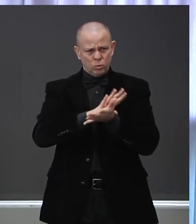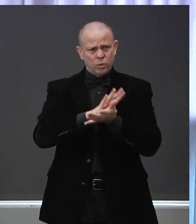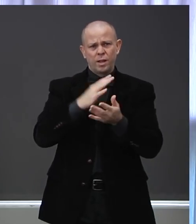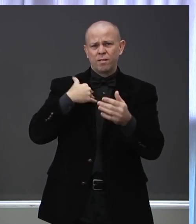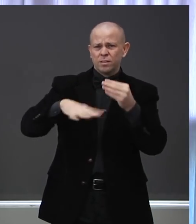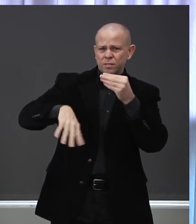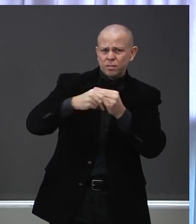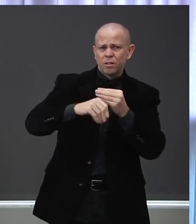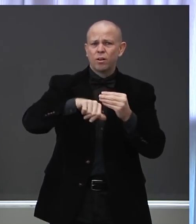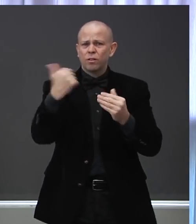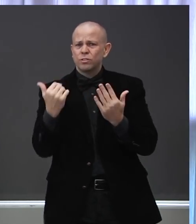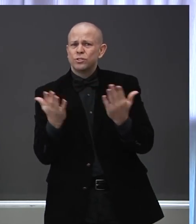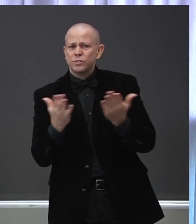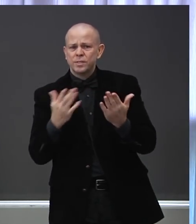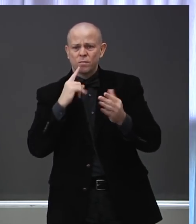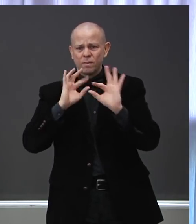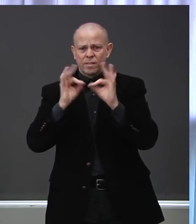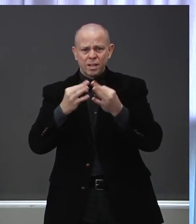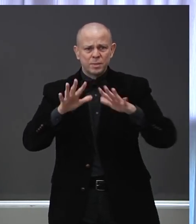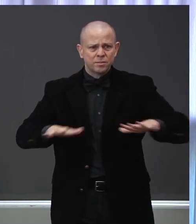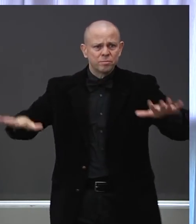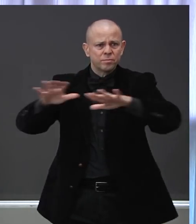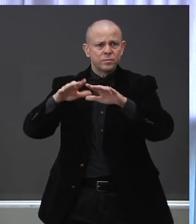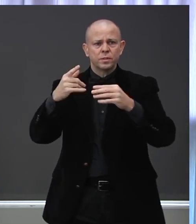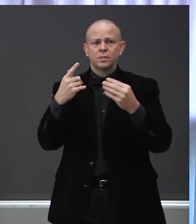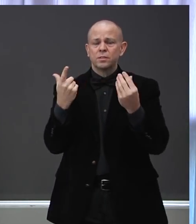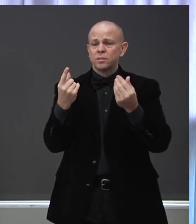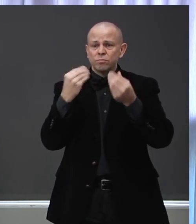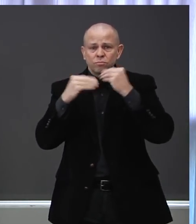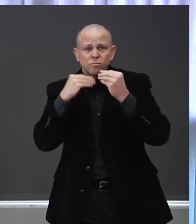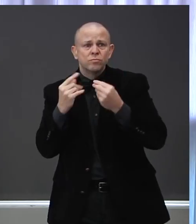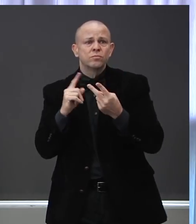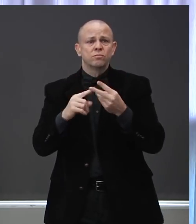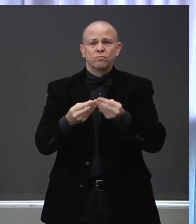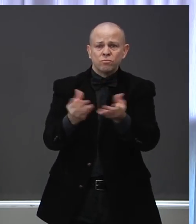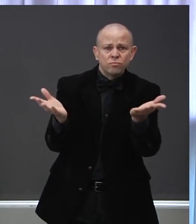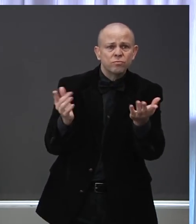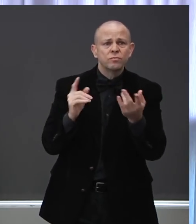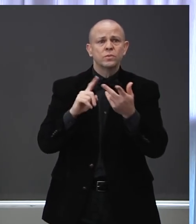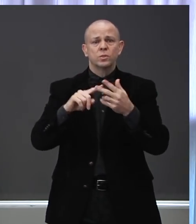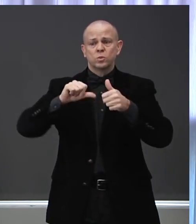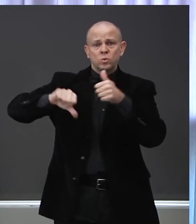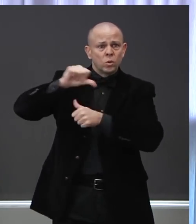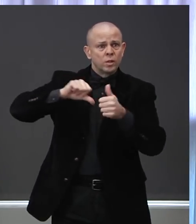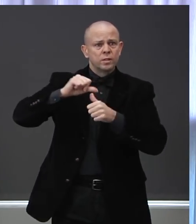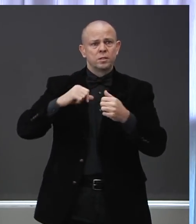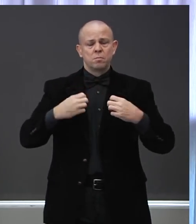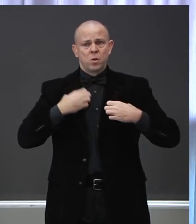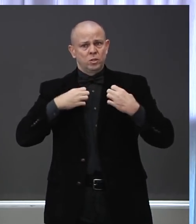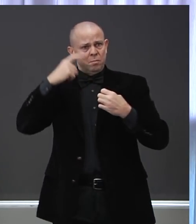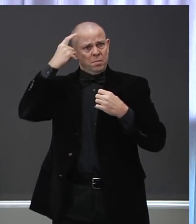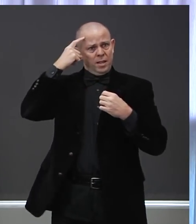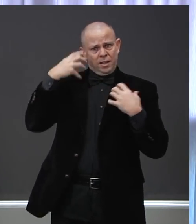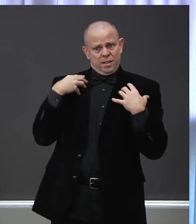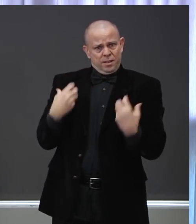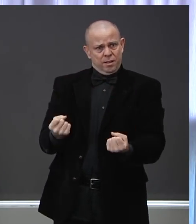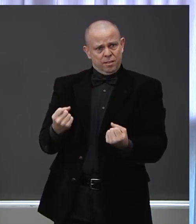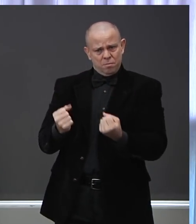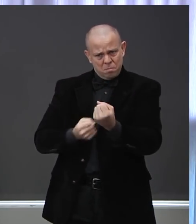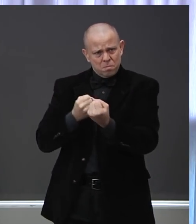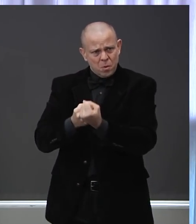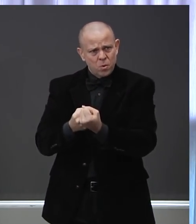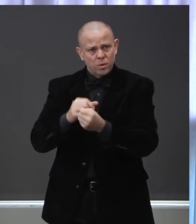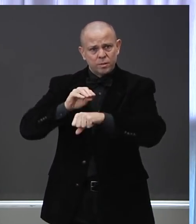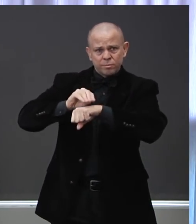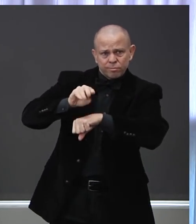and families, offering nutritious meals, access to social, emotional, and mental health supports, as well as some of the physical health